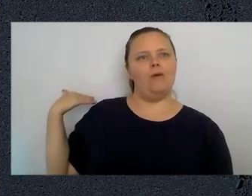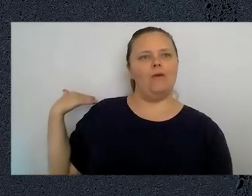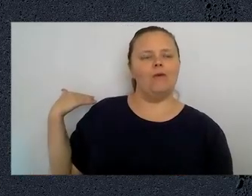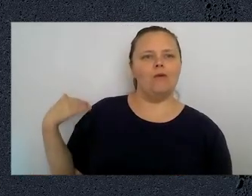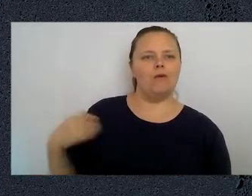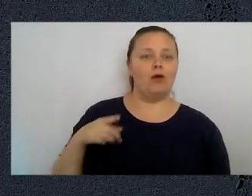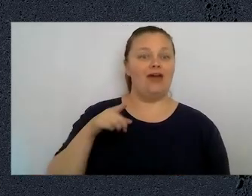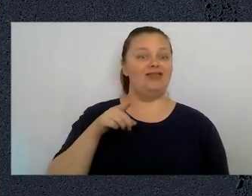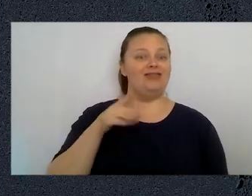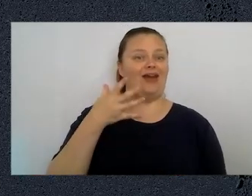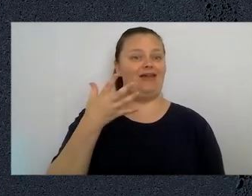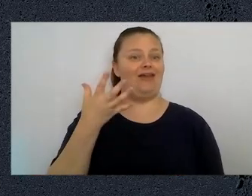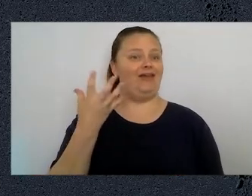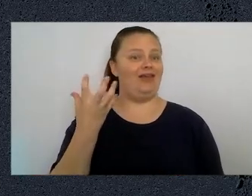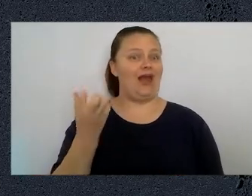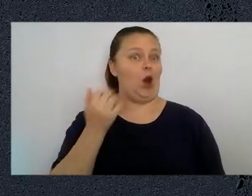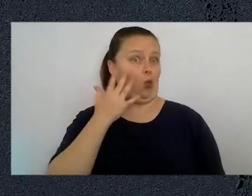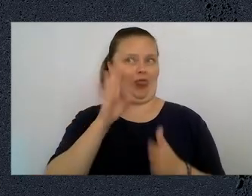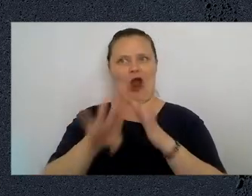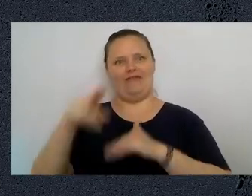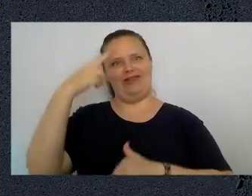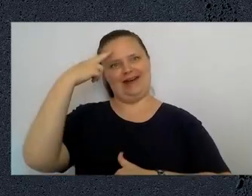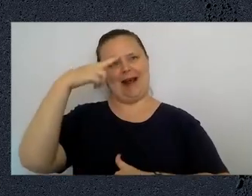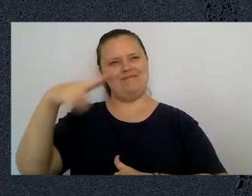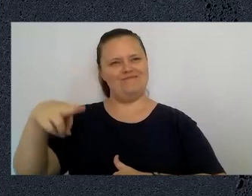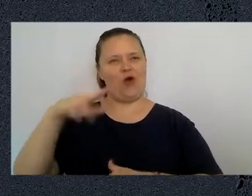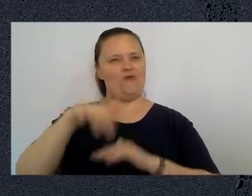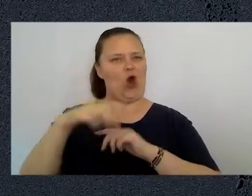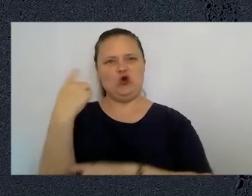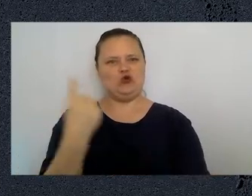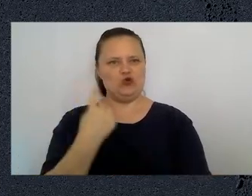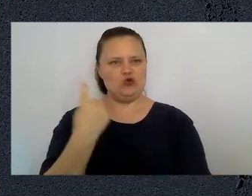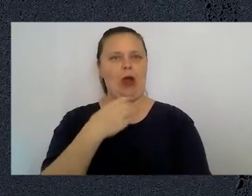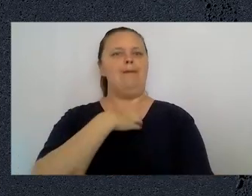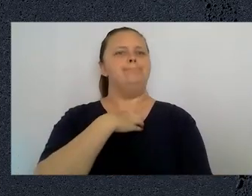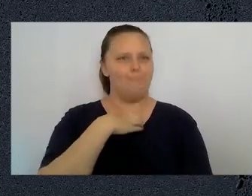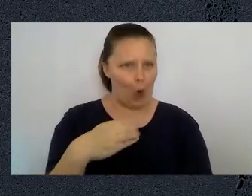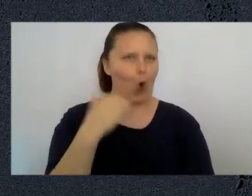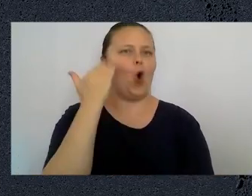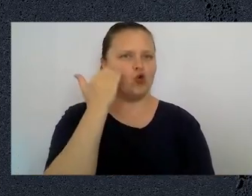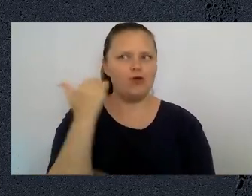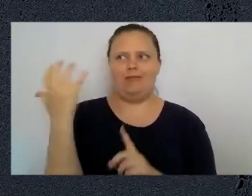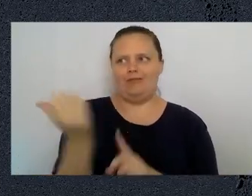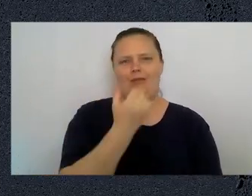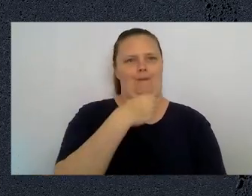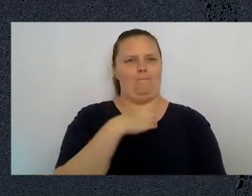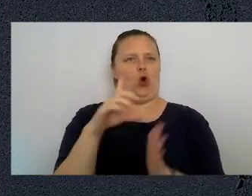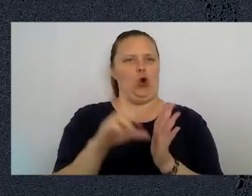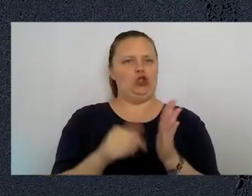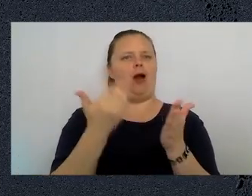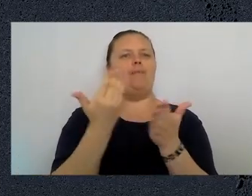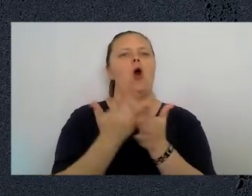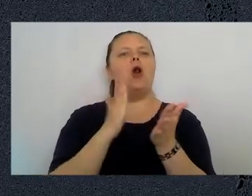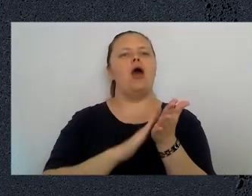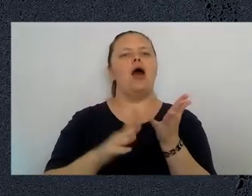had, once they removed the names of the scientists, more women got more time on the Hubble telescope